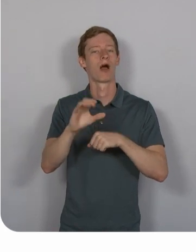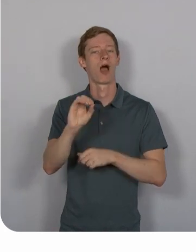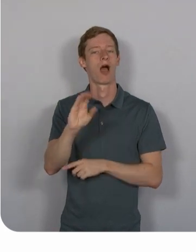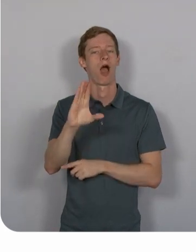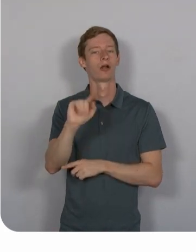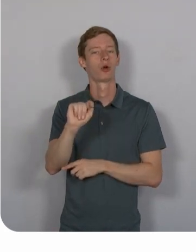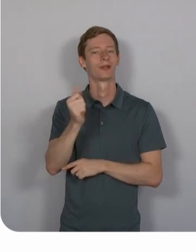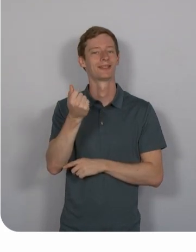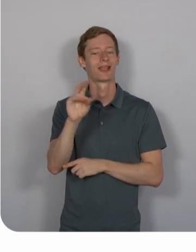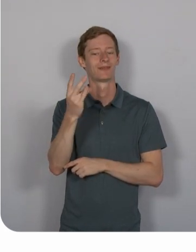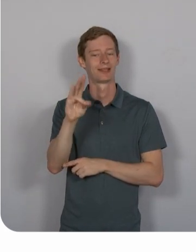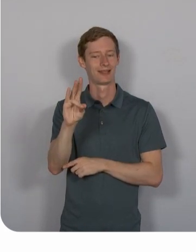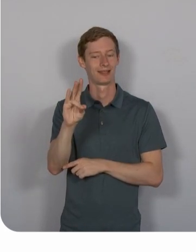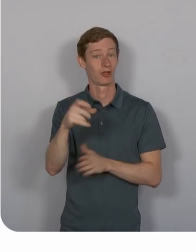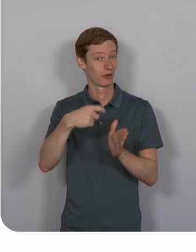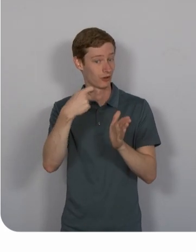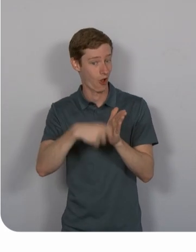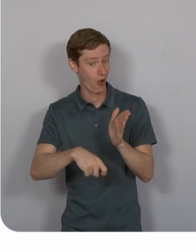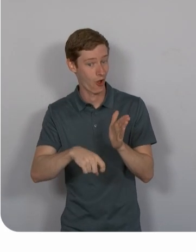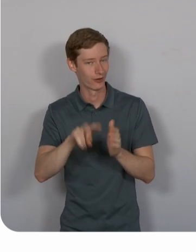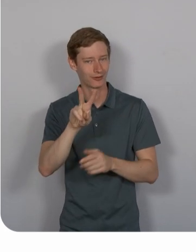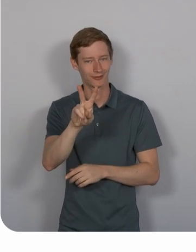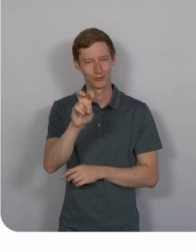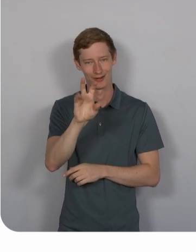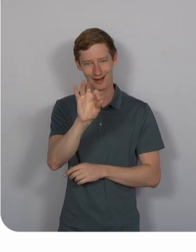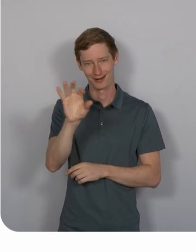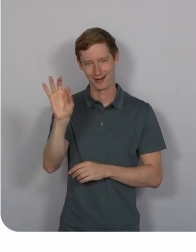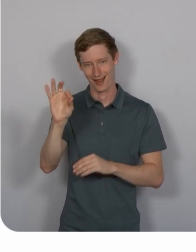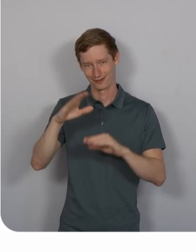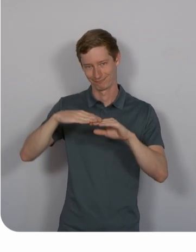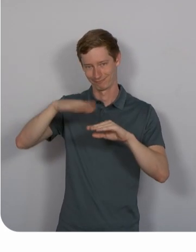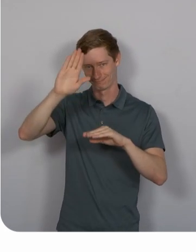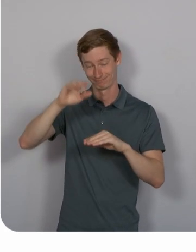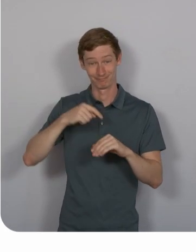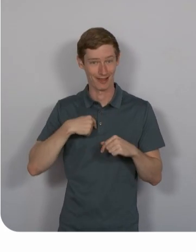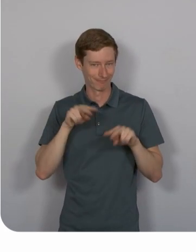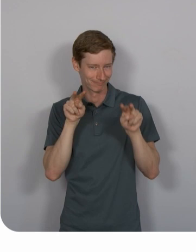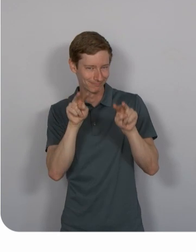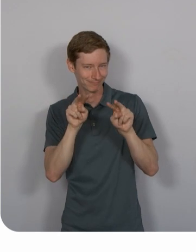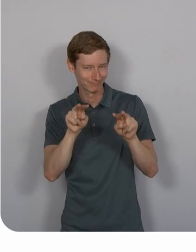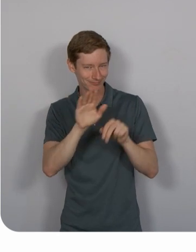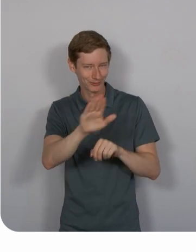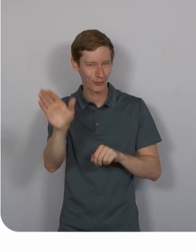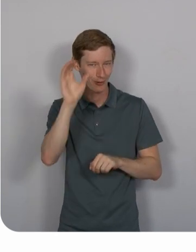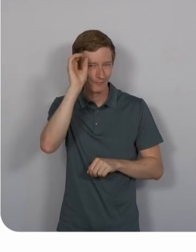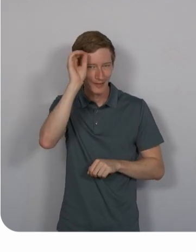17th, starting at $299, and I'm really looking forward to seeing what you all think of them.